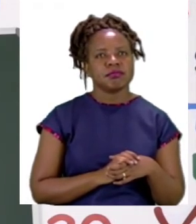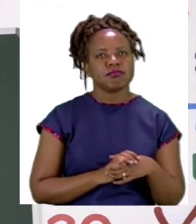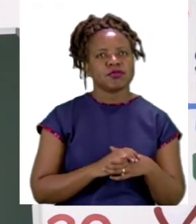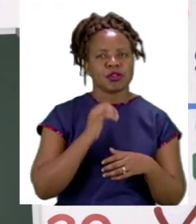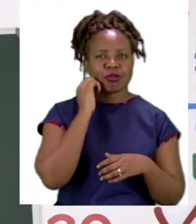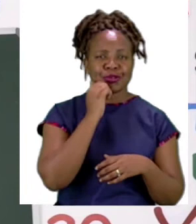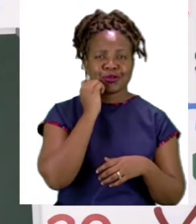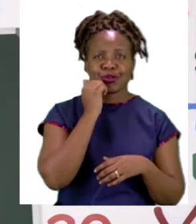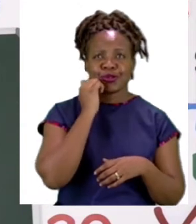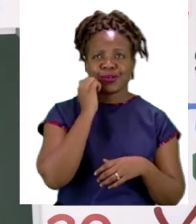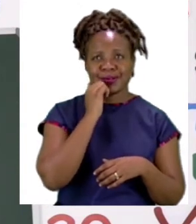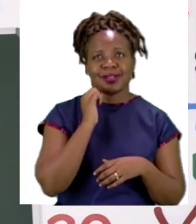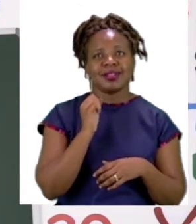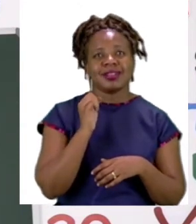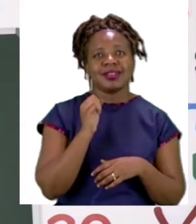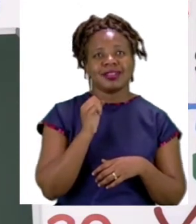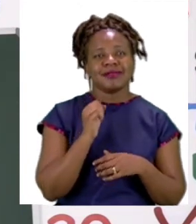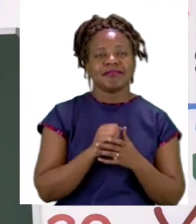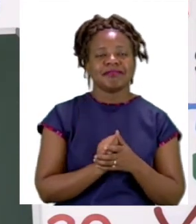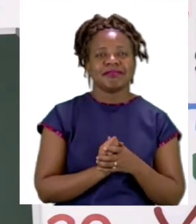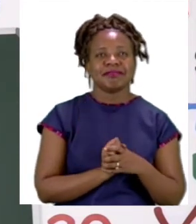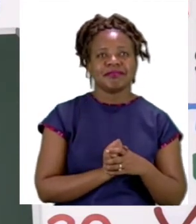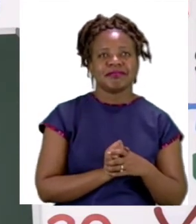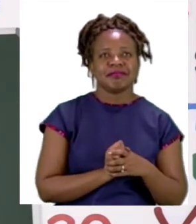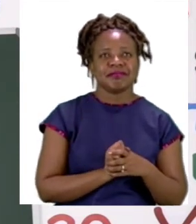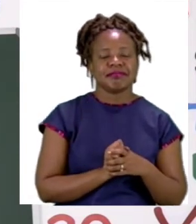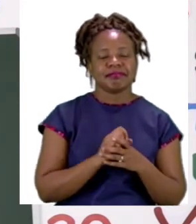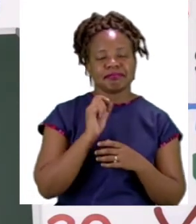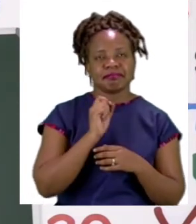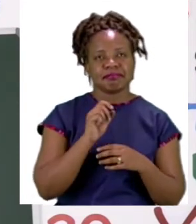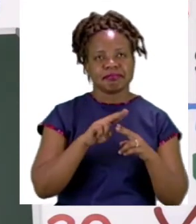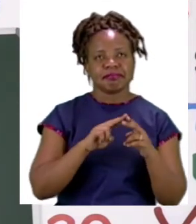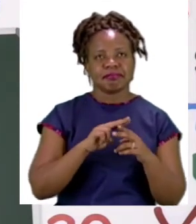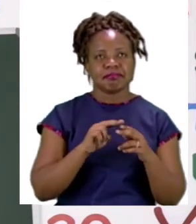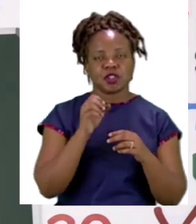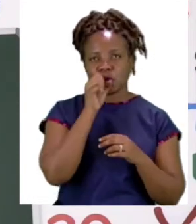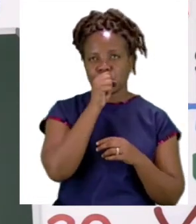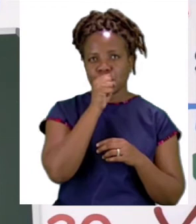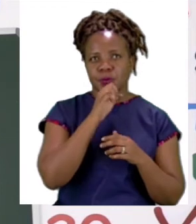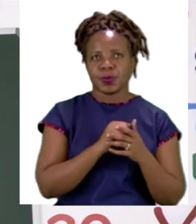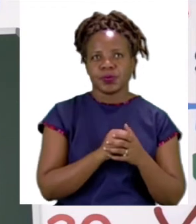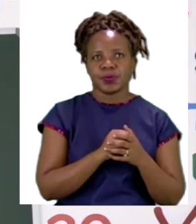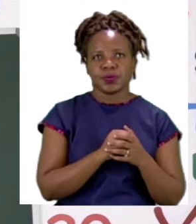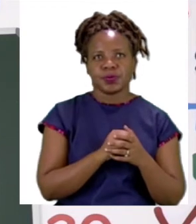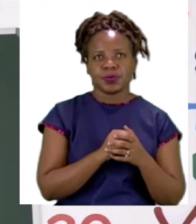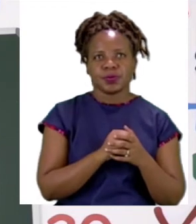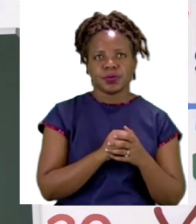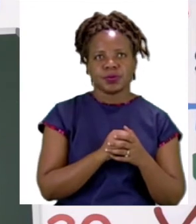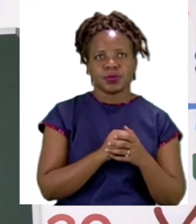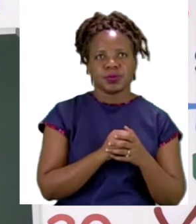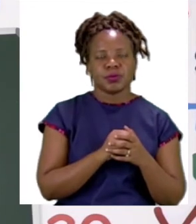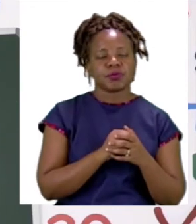orange. I like orange. So our house, my house, capital